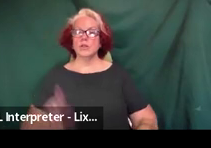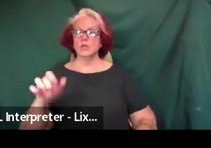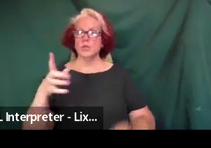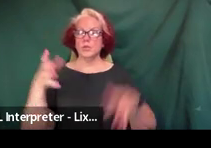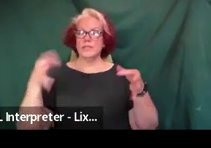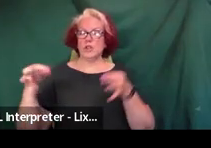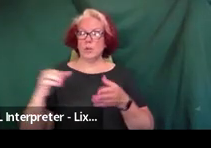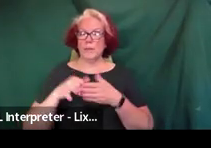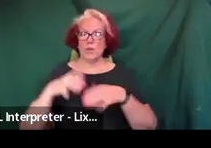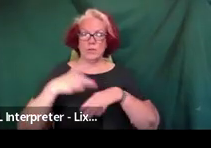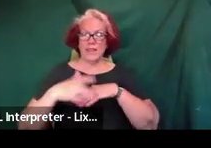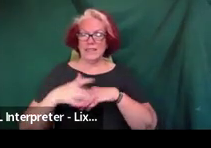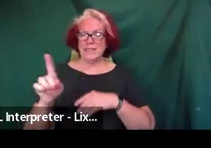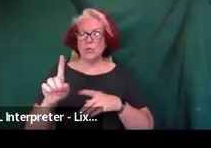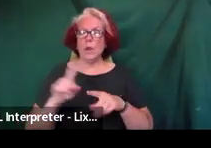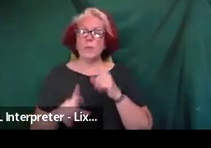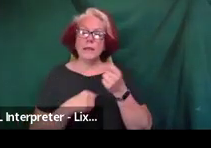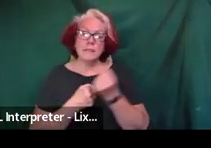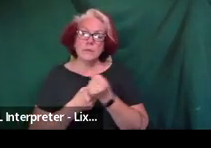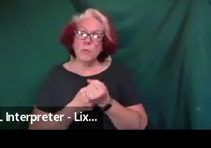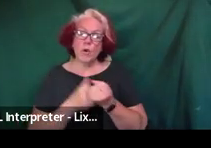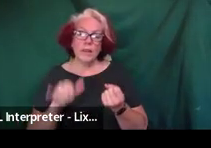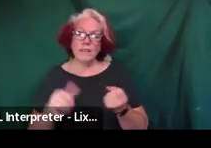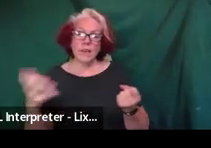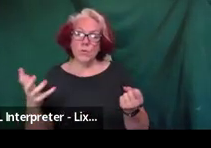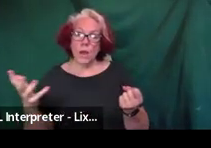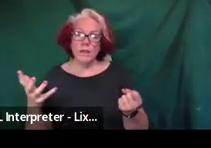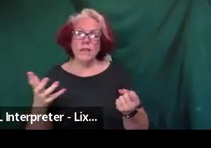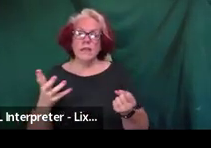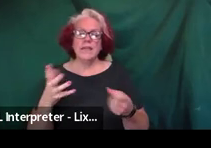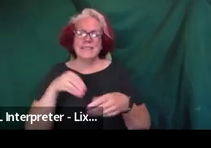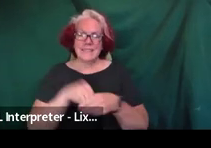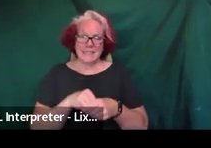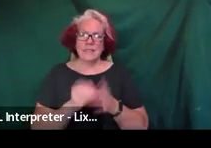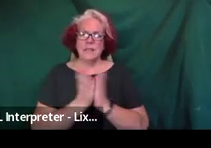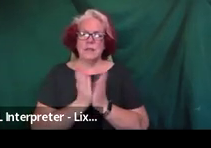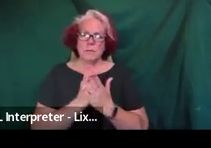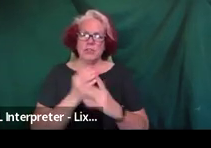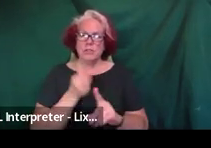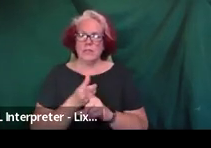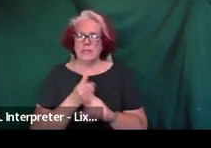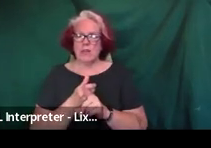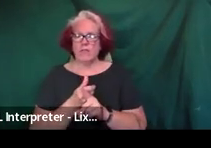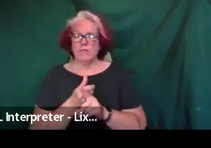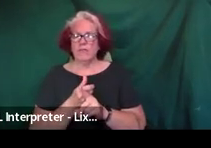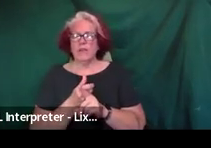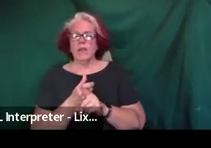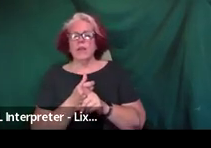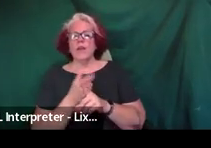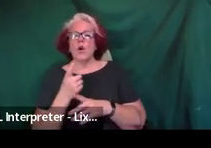what is supporting that is really embedded in the budget itself, and what has been